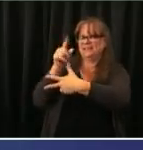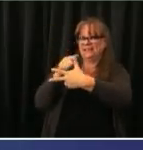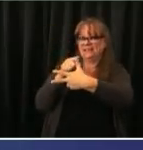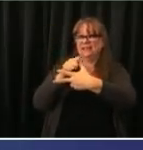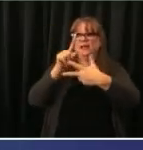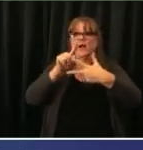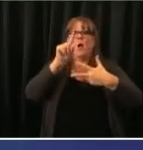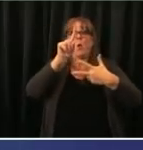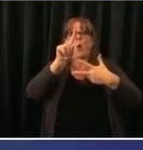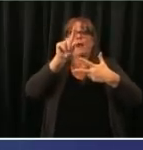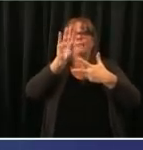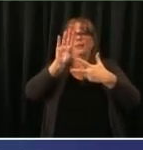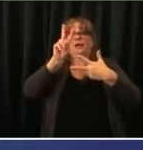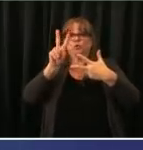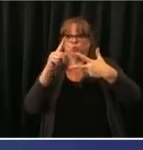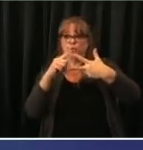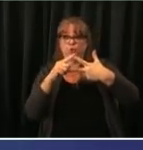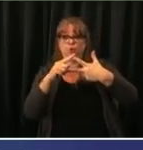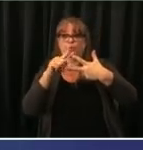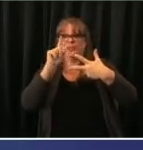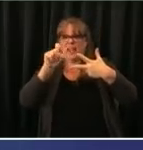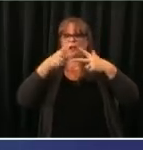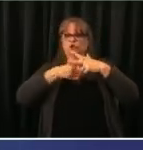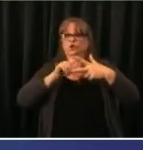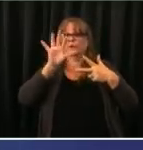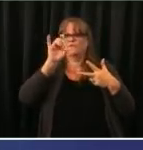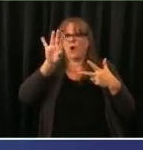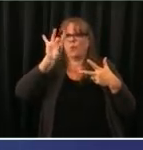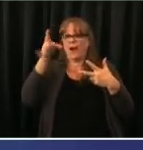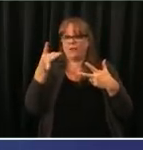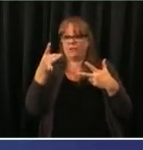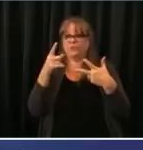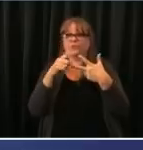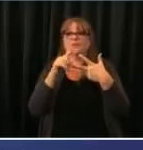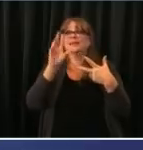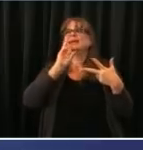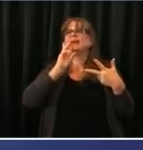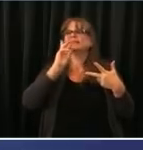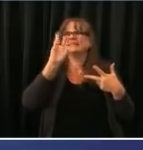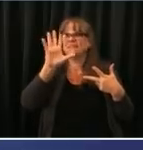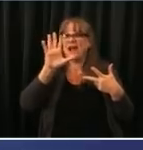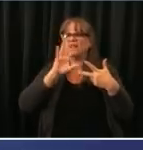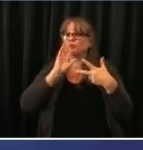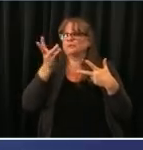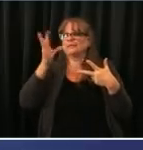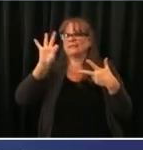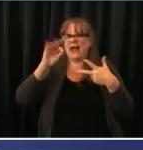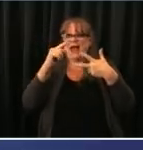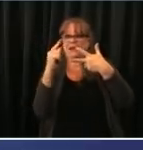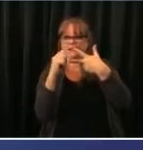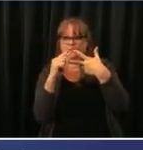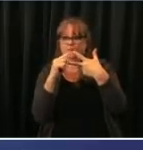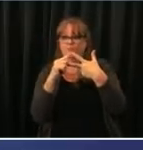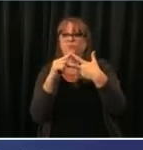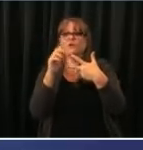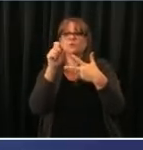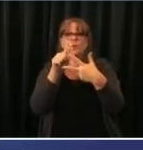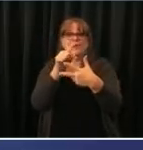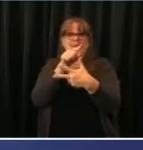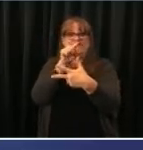into February 8th, includes every Coloradan aged 65 to 69, as well as continuing with those 70 and up who haven't been vaccinated